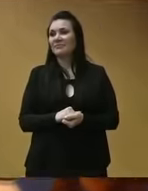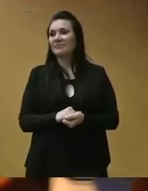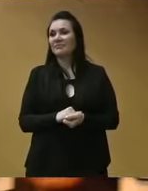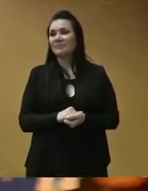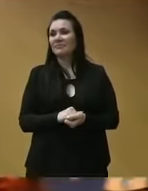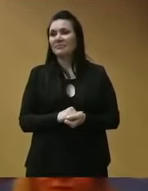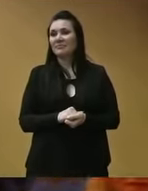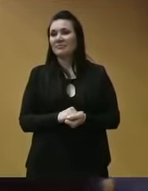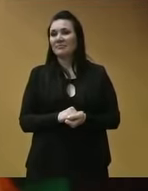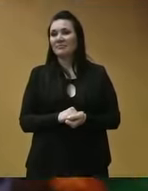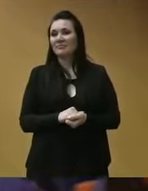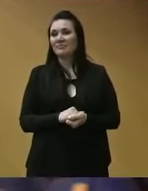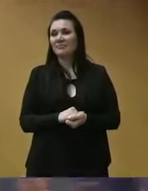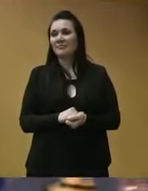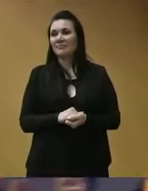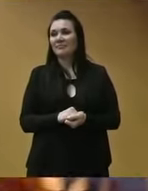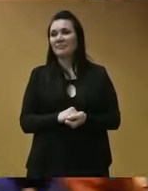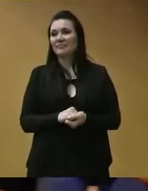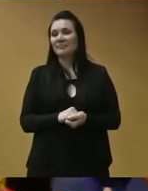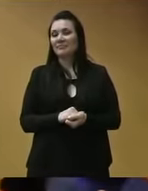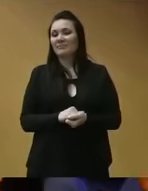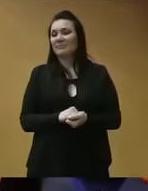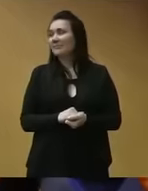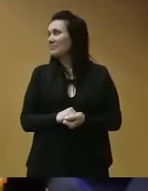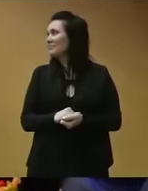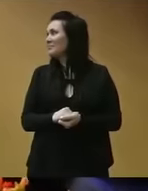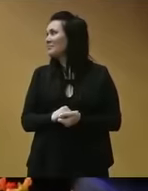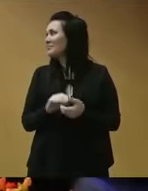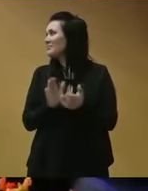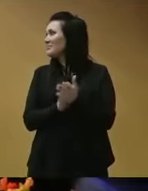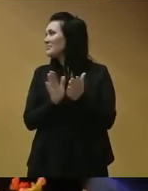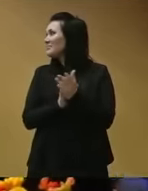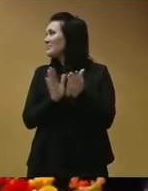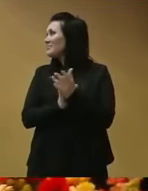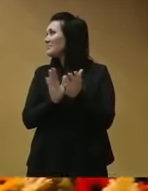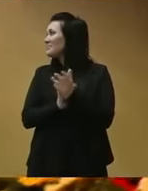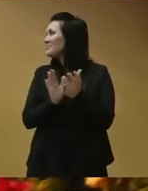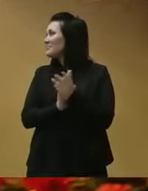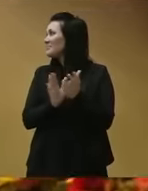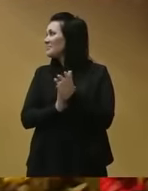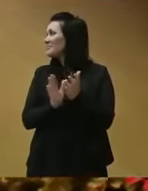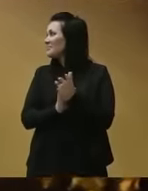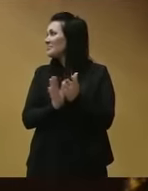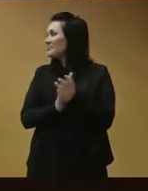Under your toes, the fire grows, you are ready for it.